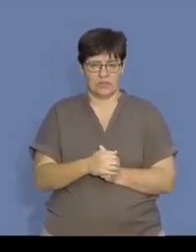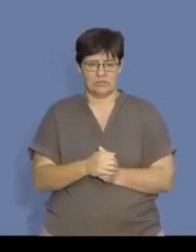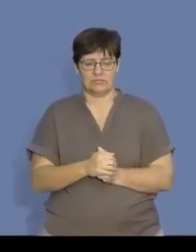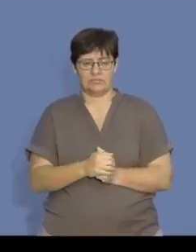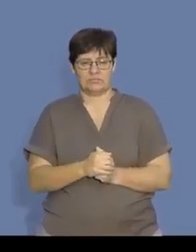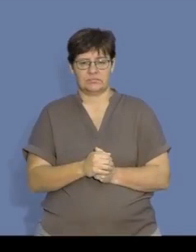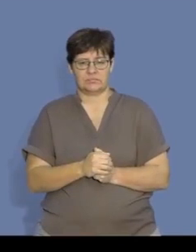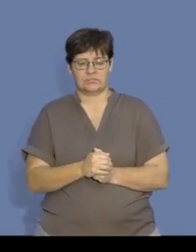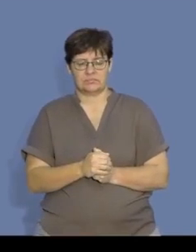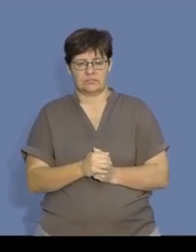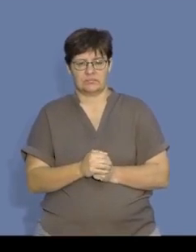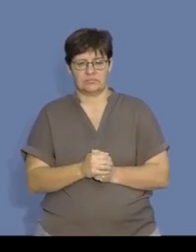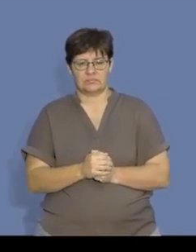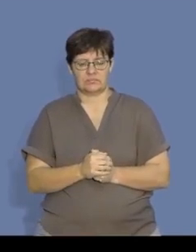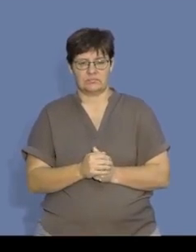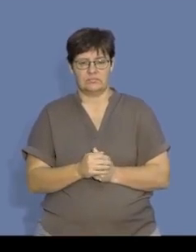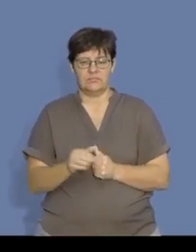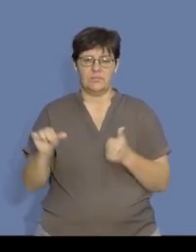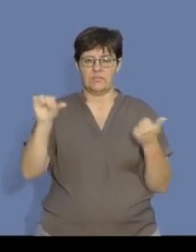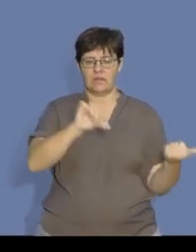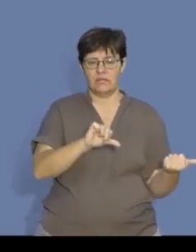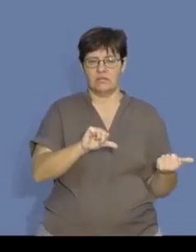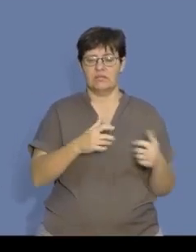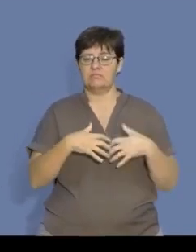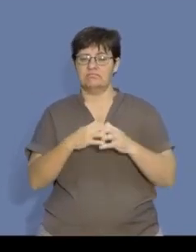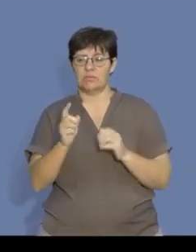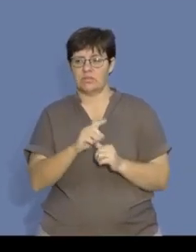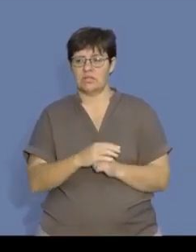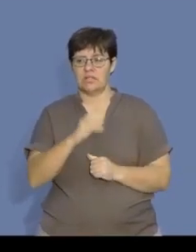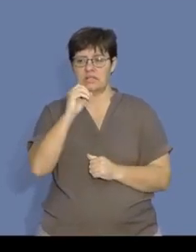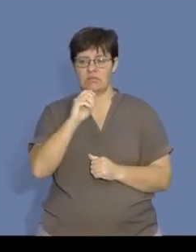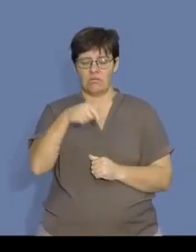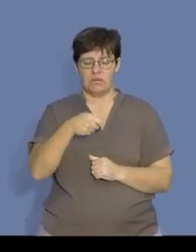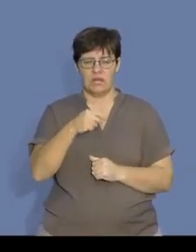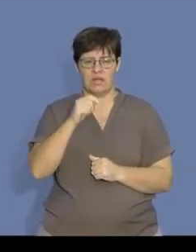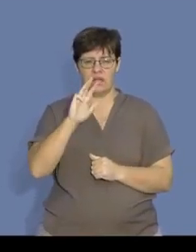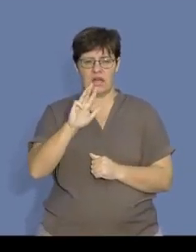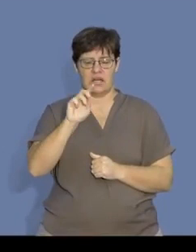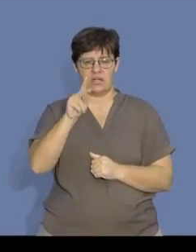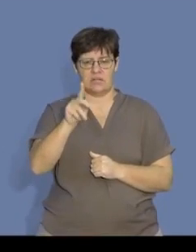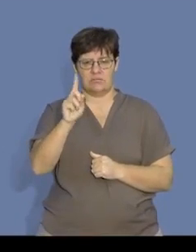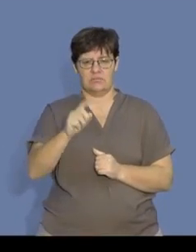stock, asset test ratio, and if I go back, it's sitting at